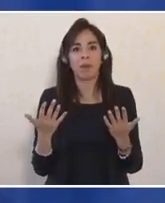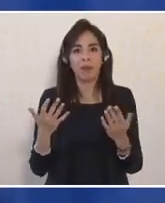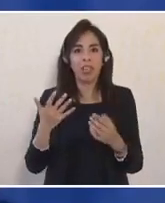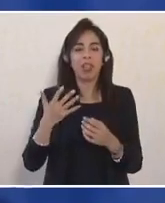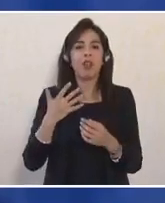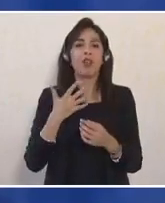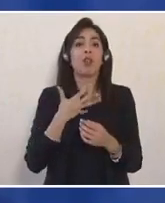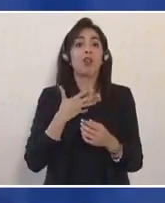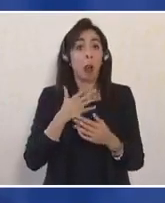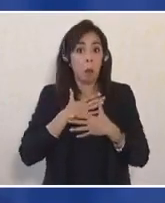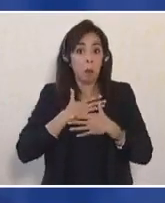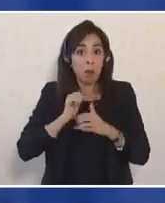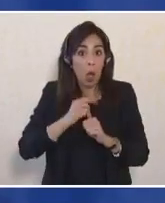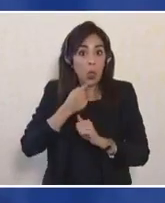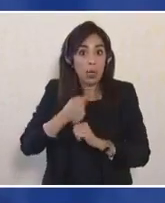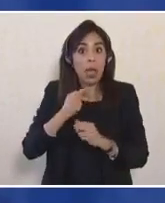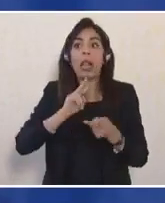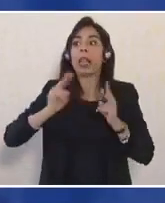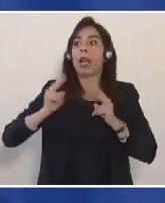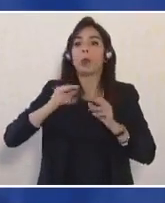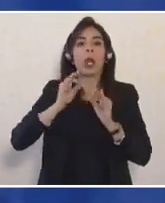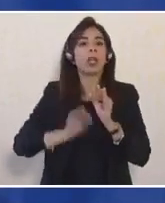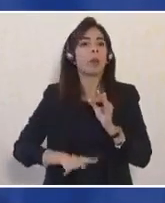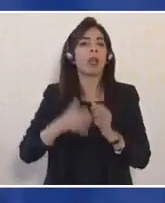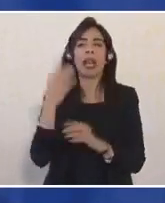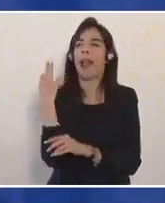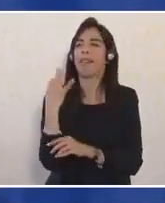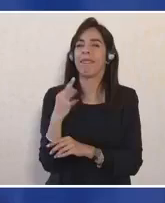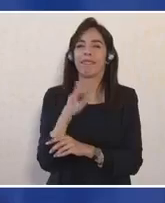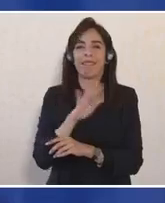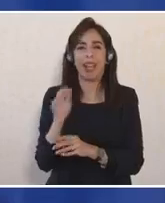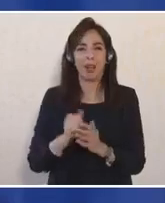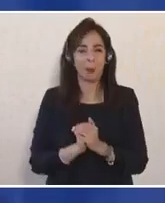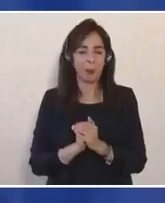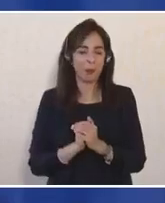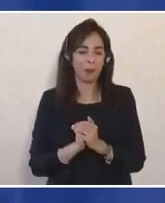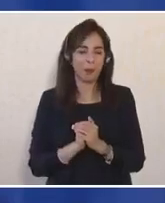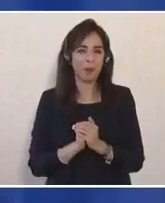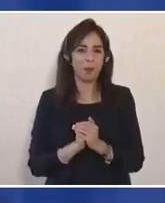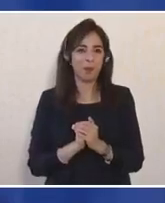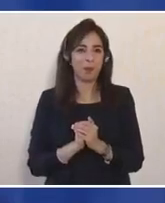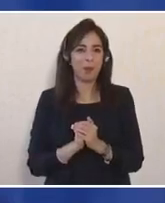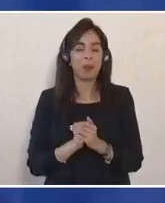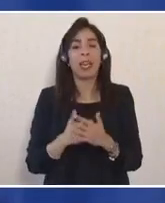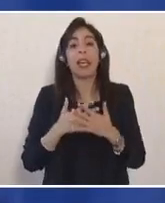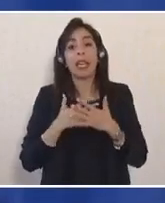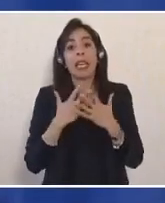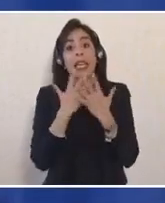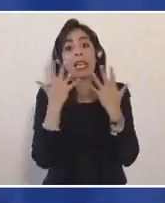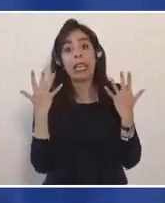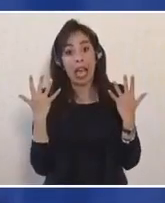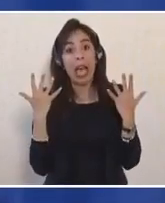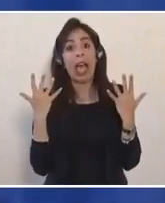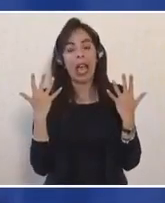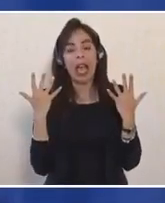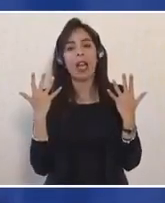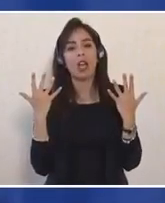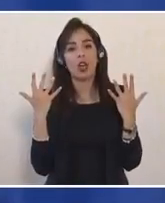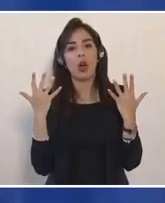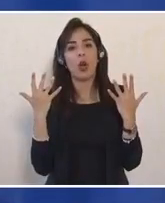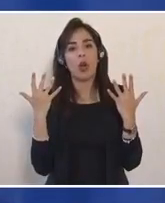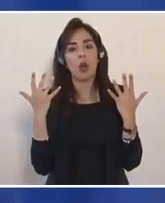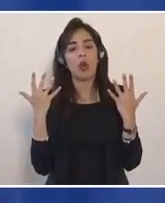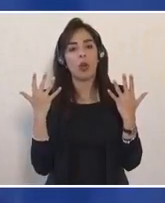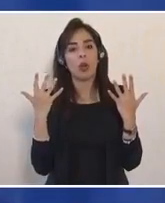So, of course, the voluntary licensing is the best way to ensure that necessary transfer of technology